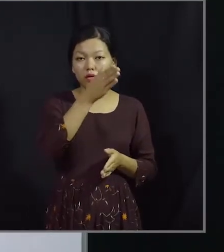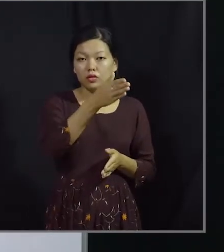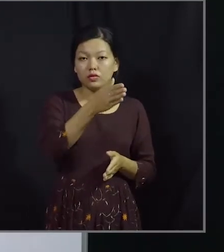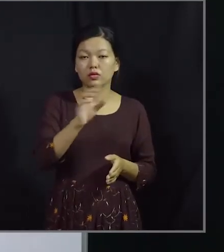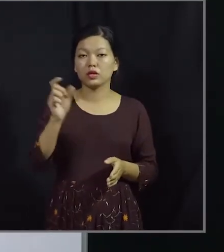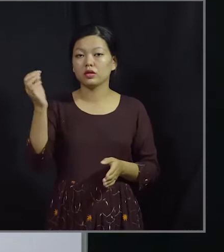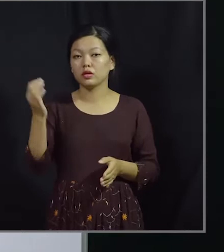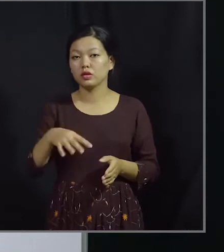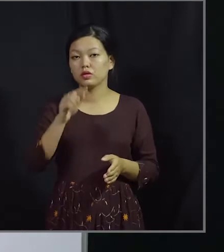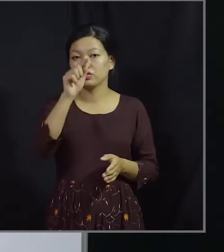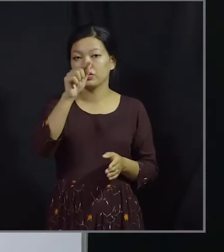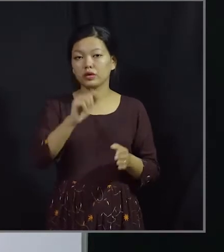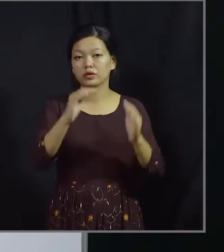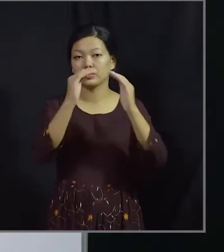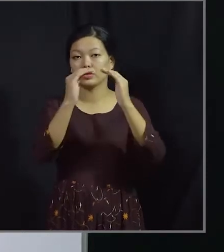gaining ratio.